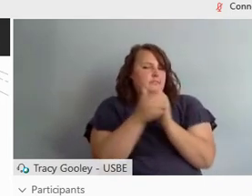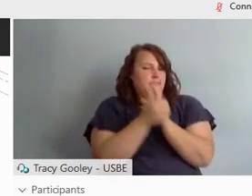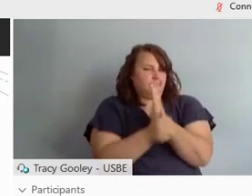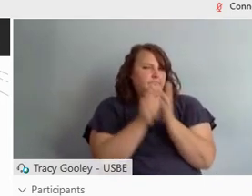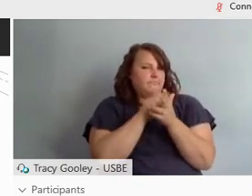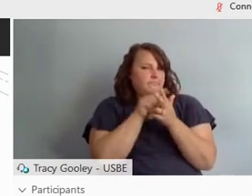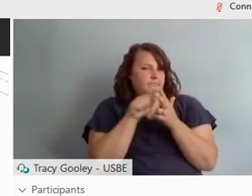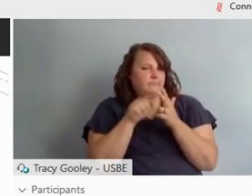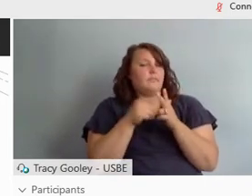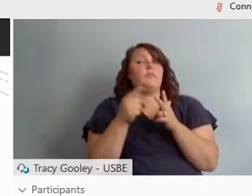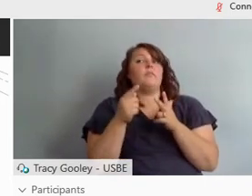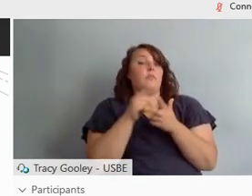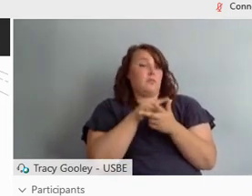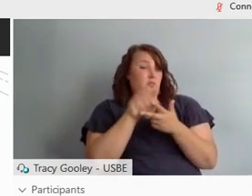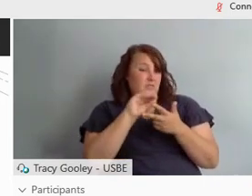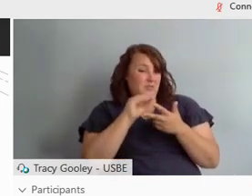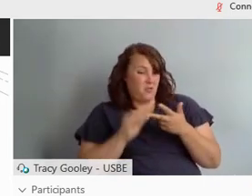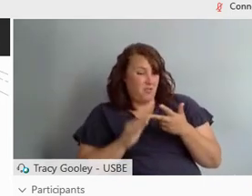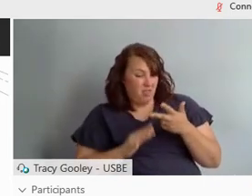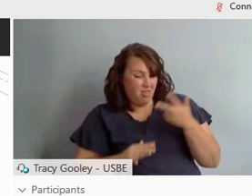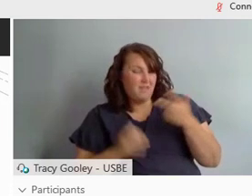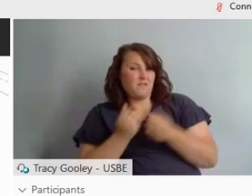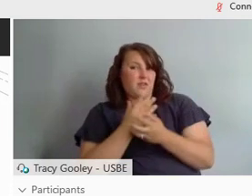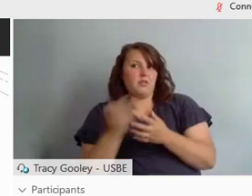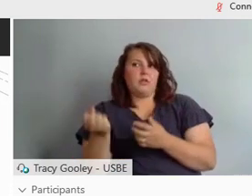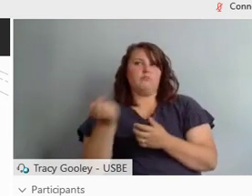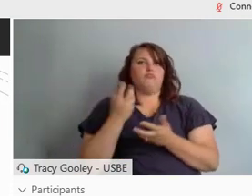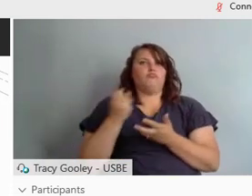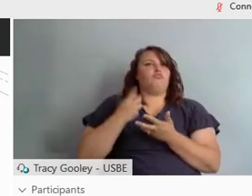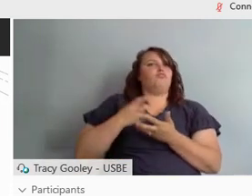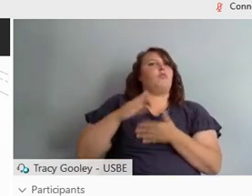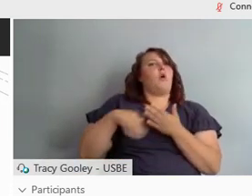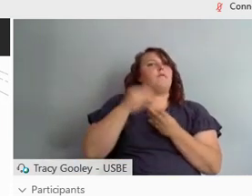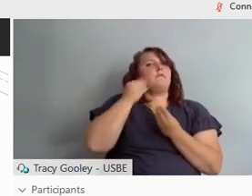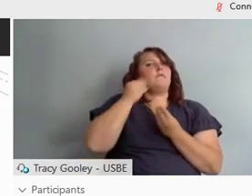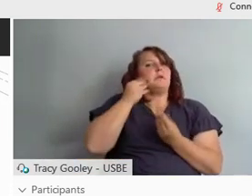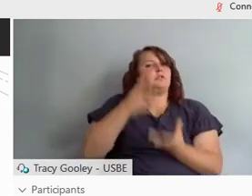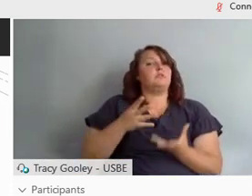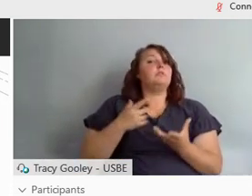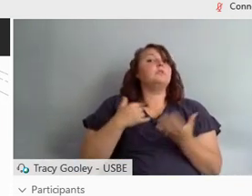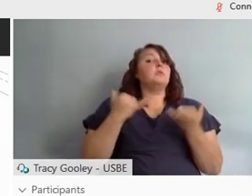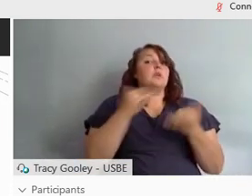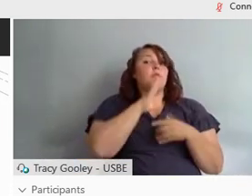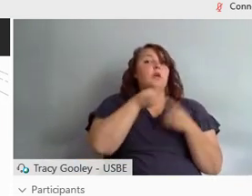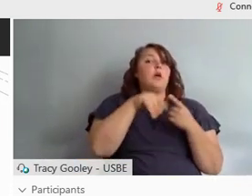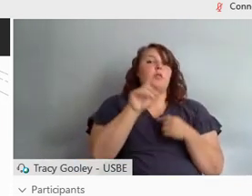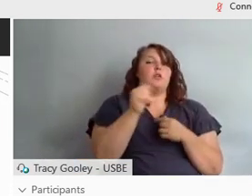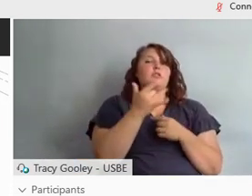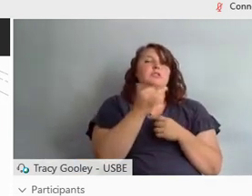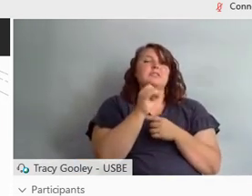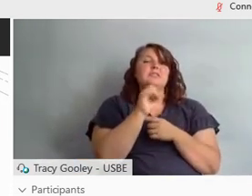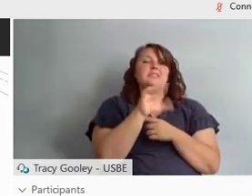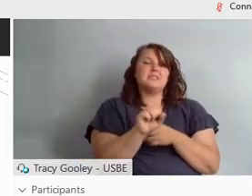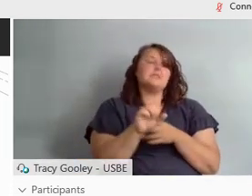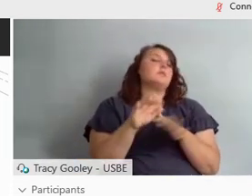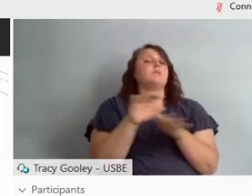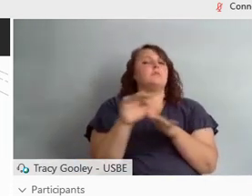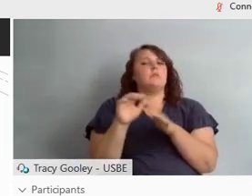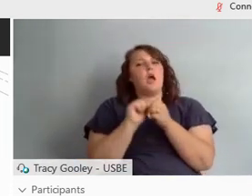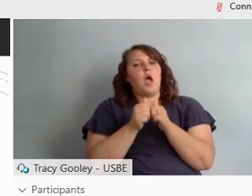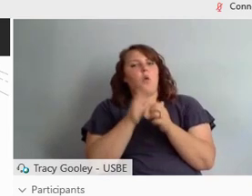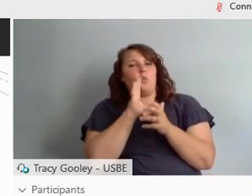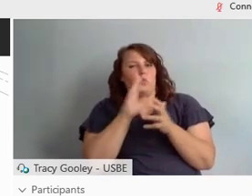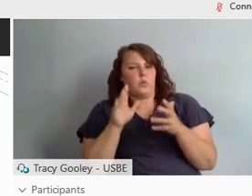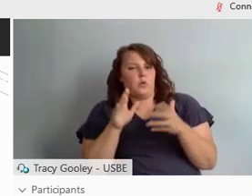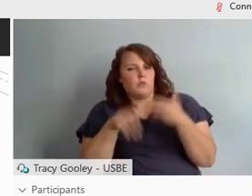the Utah State Board of Education. So today we're going to be covering some of the logistics. We're going to review each of the questions, and then we'll review the